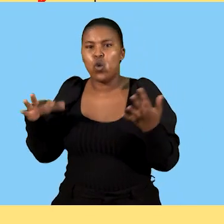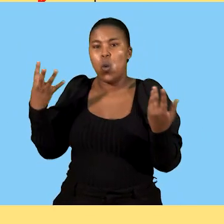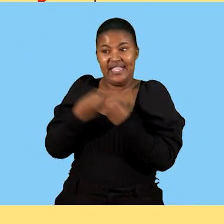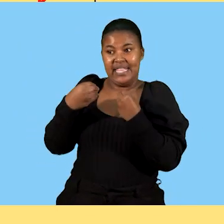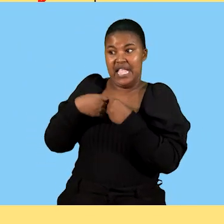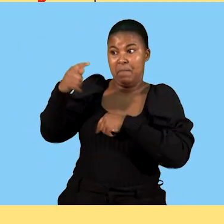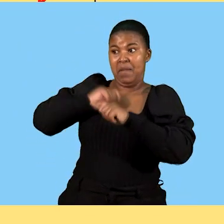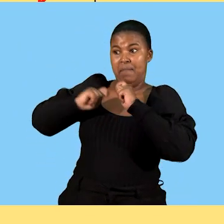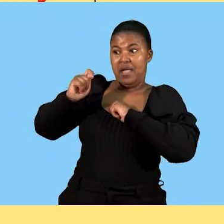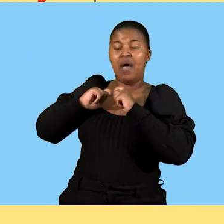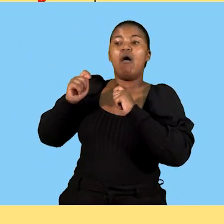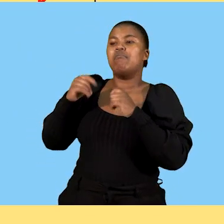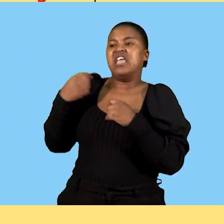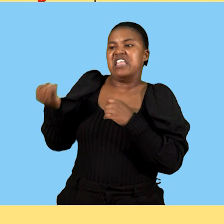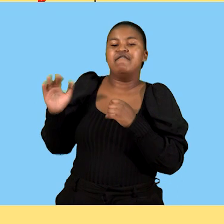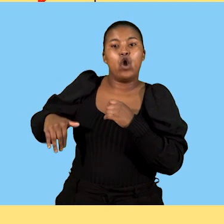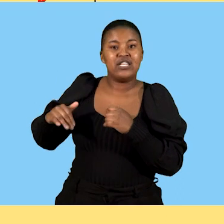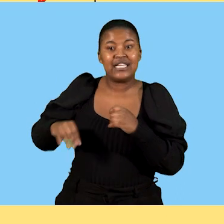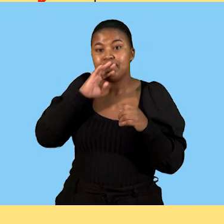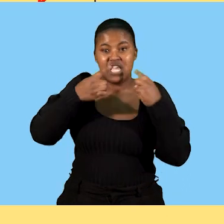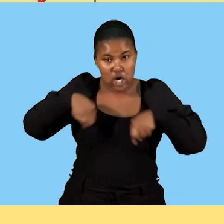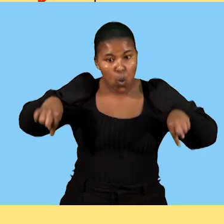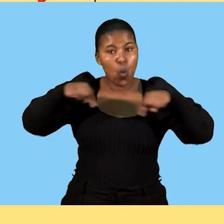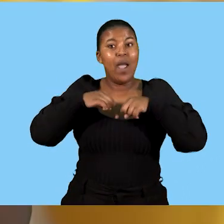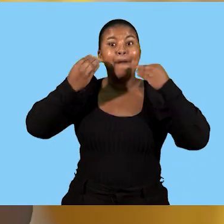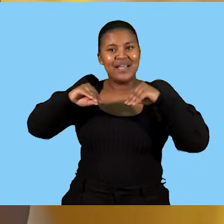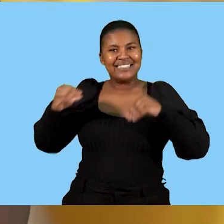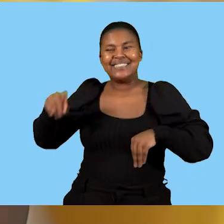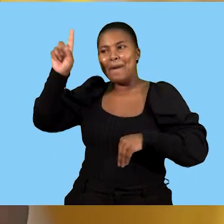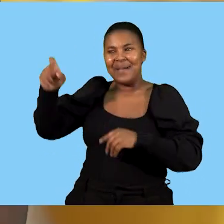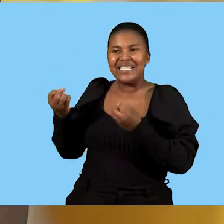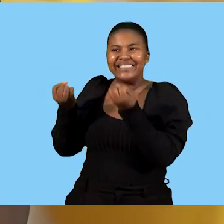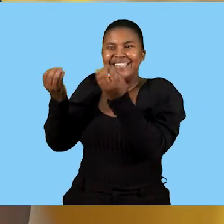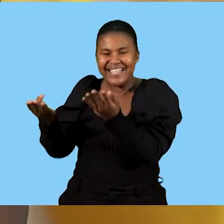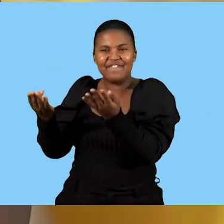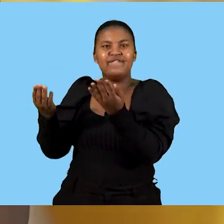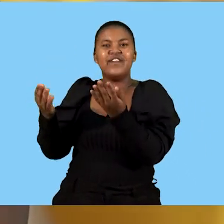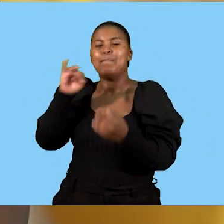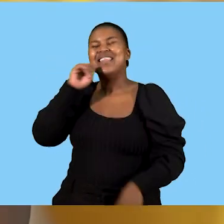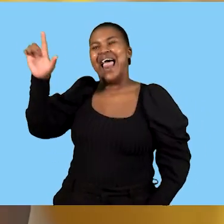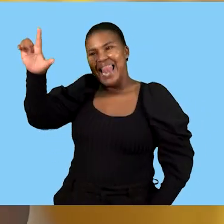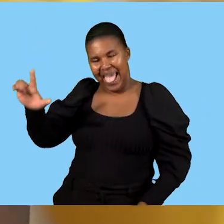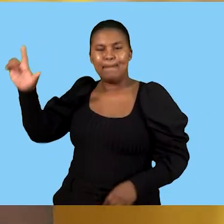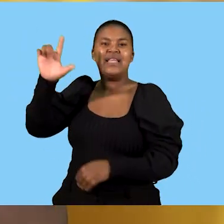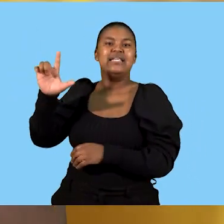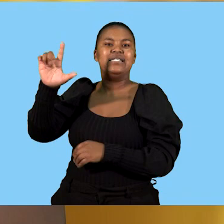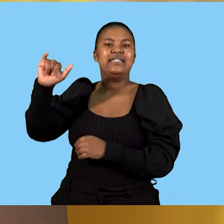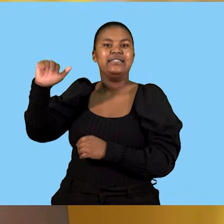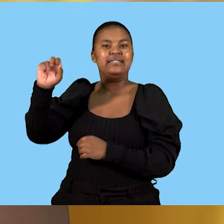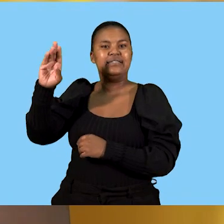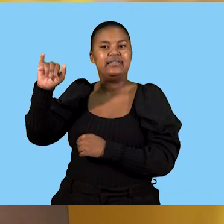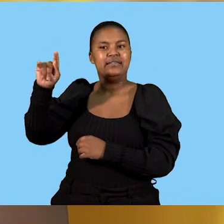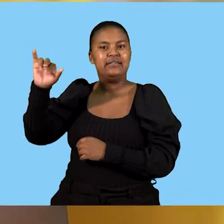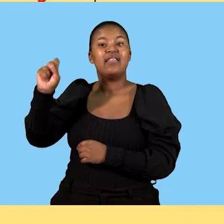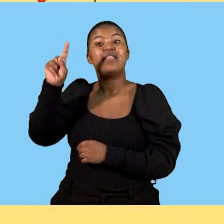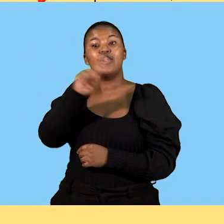that case, we as a business owe our customer, therefore we consider it a liability. That is why you find we come to